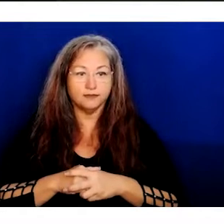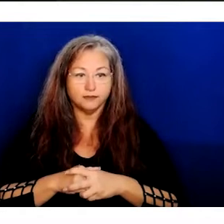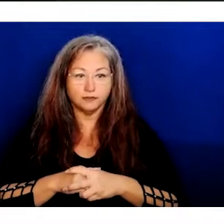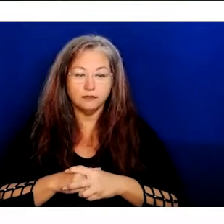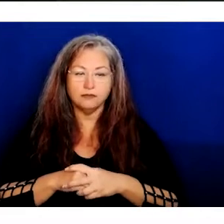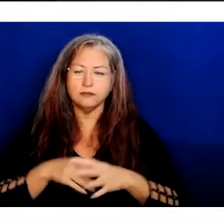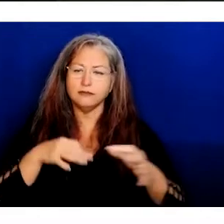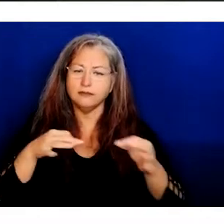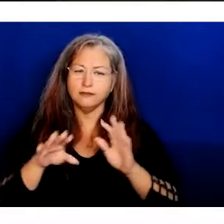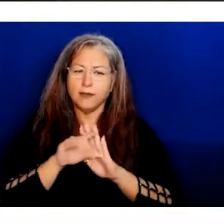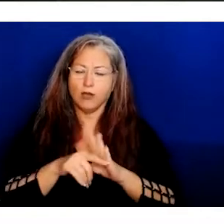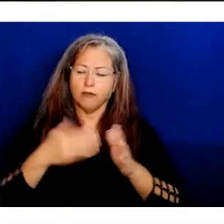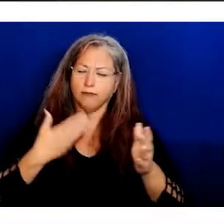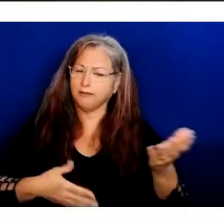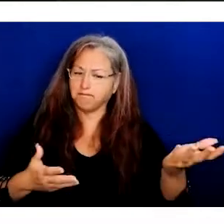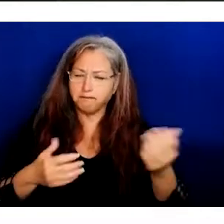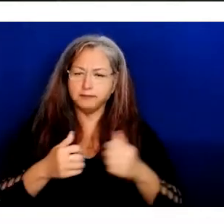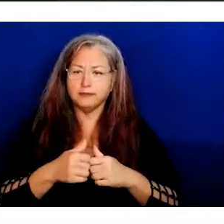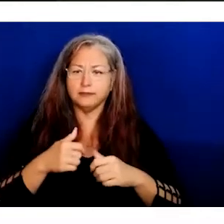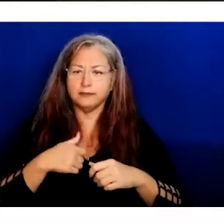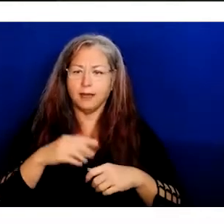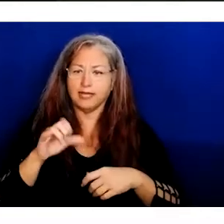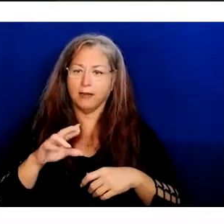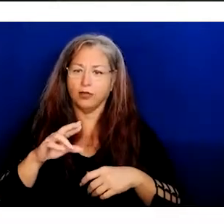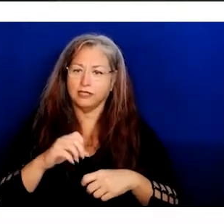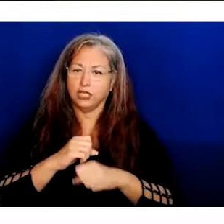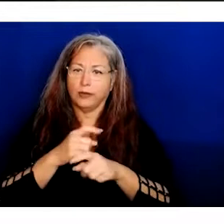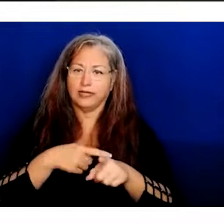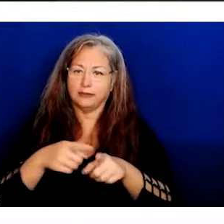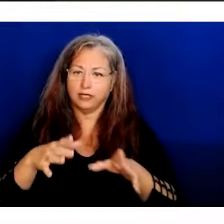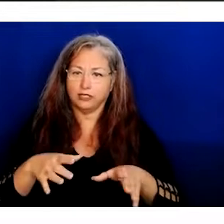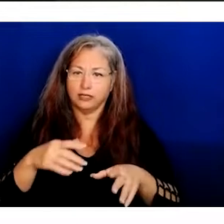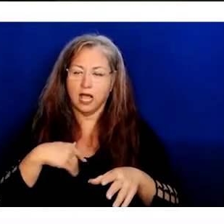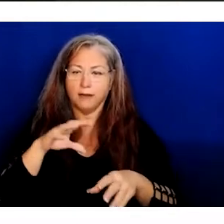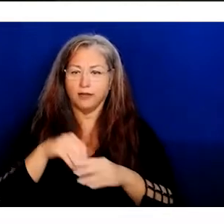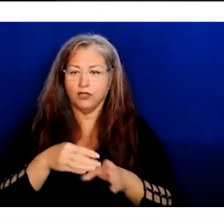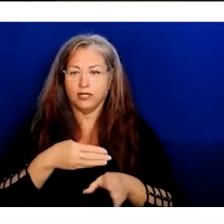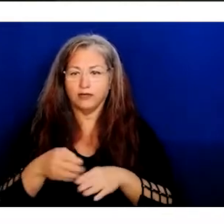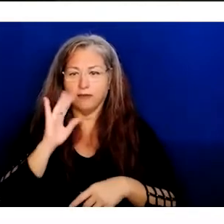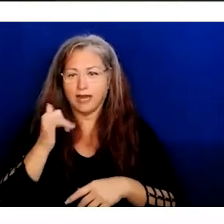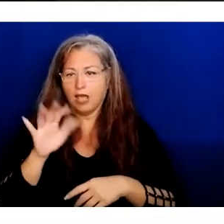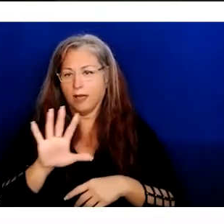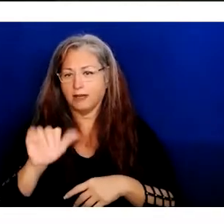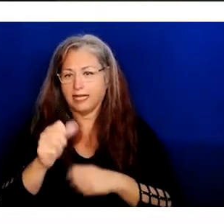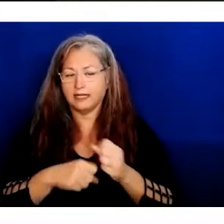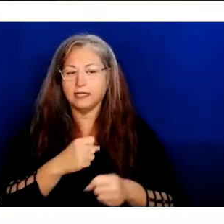A little bit of background on me. I am a cybersecurity specialist that has been in industry for about 10 years